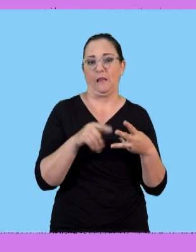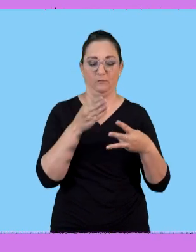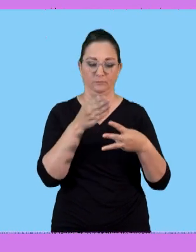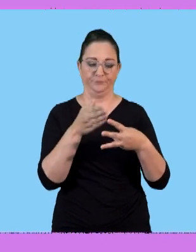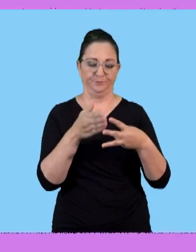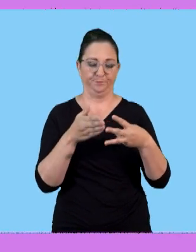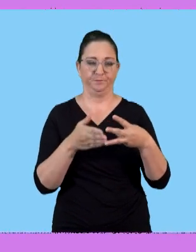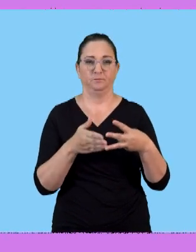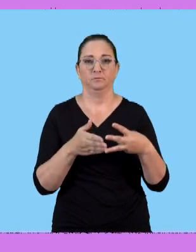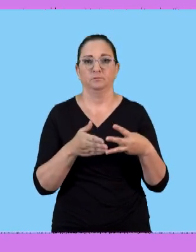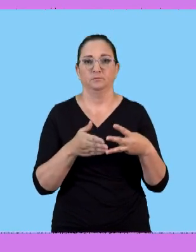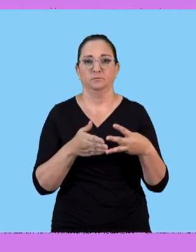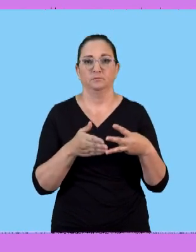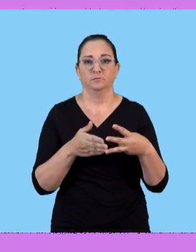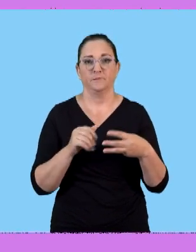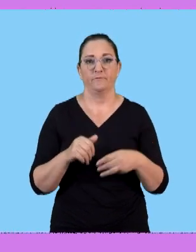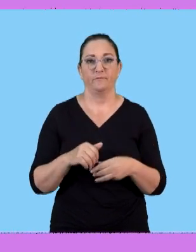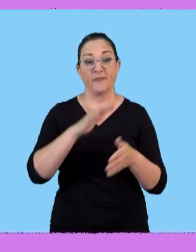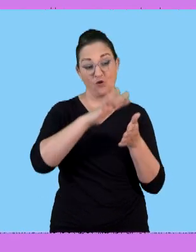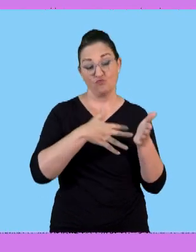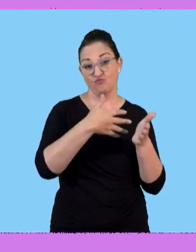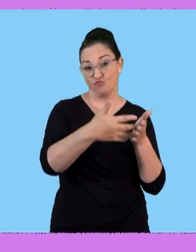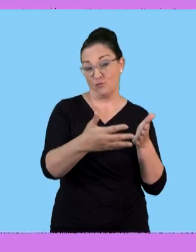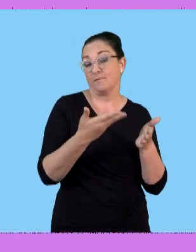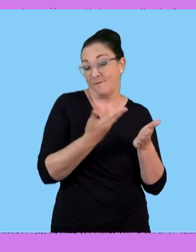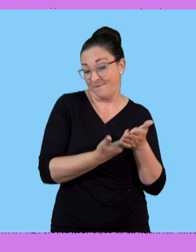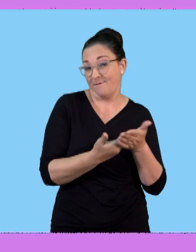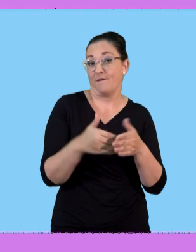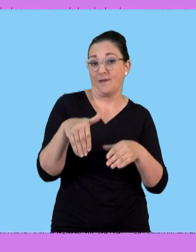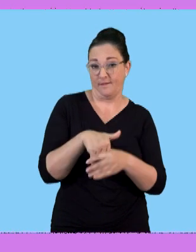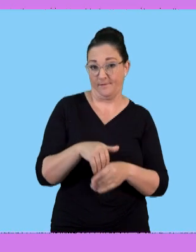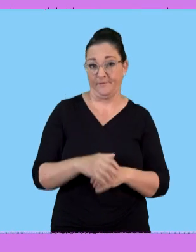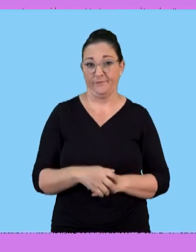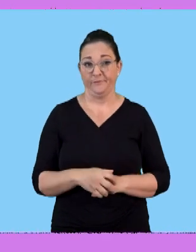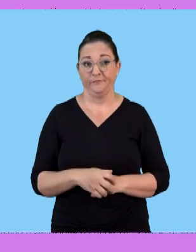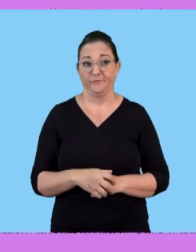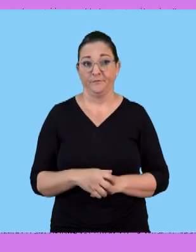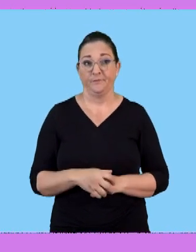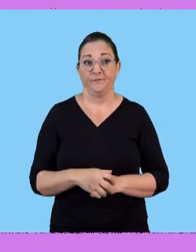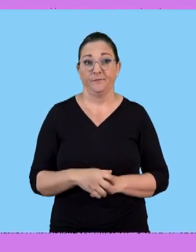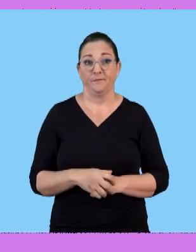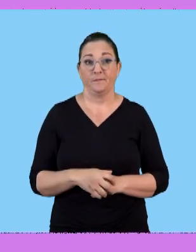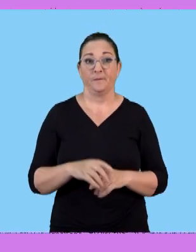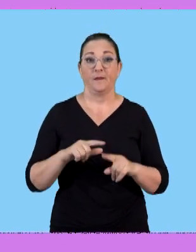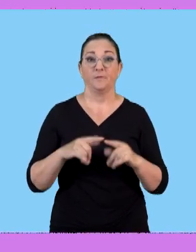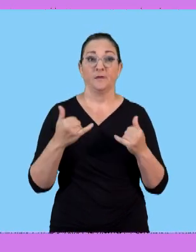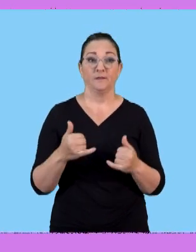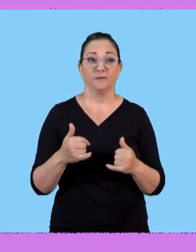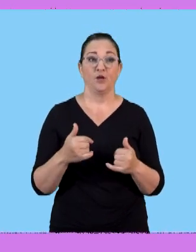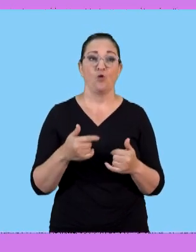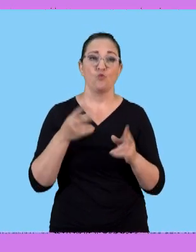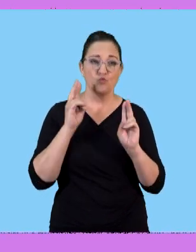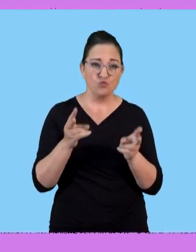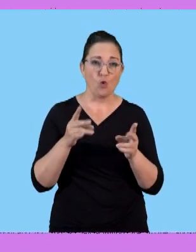reference, right? Let me write it proper. So it can also include grid reference, right? It shows in-depth views of a